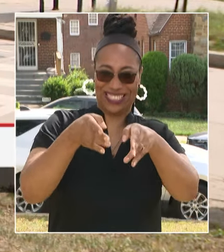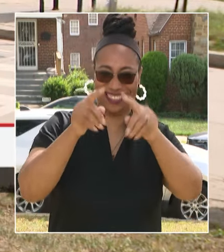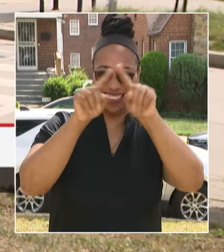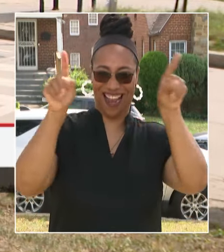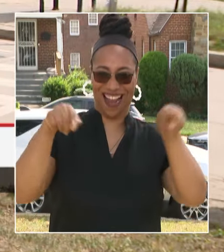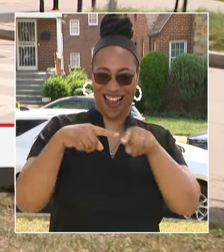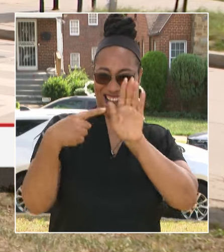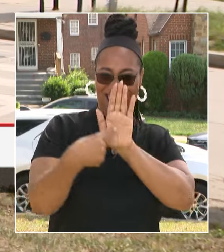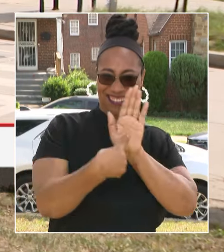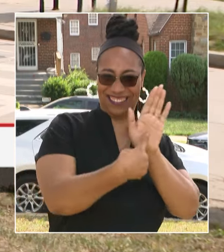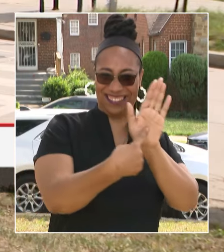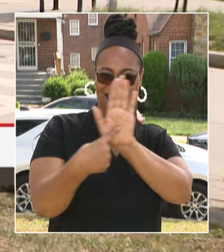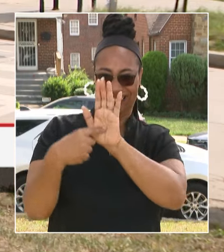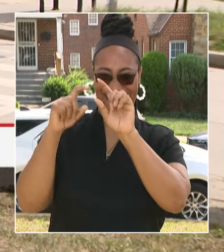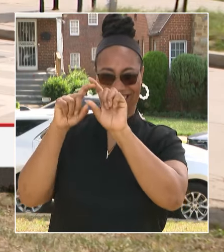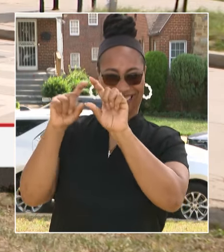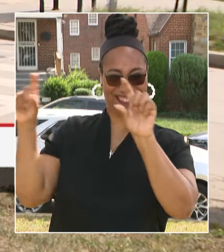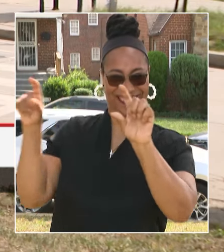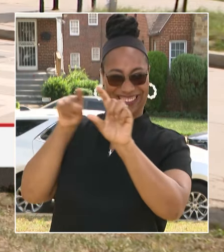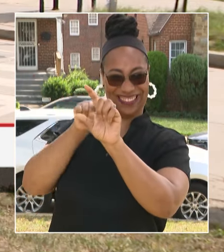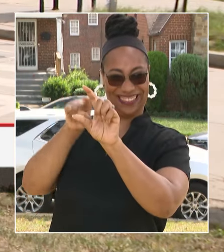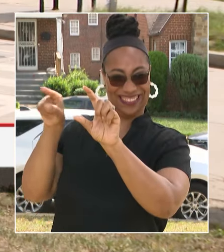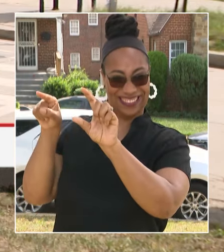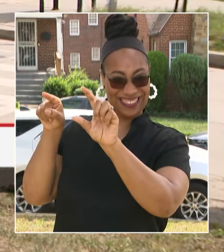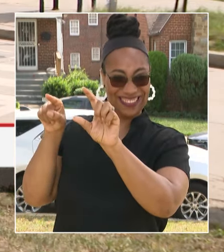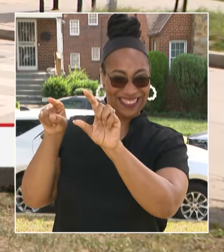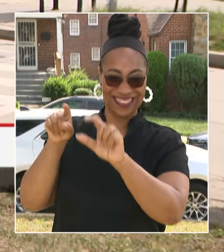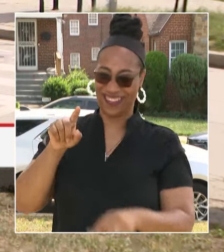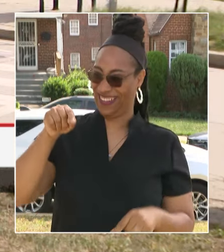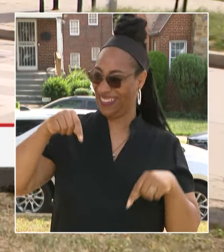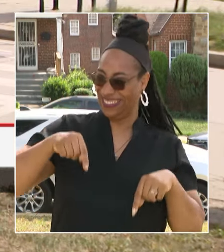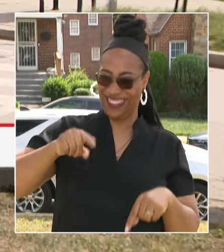Spaulding. Let's give it up in the legacy and memory of William Spaulding.